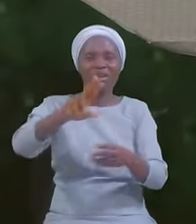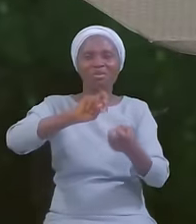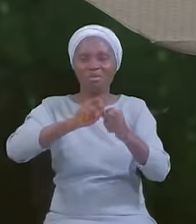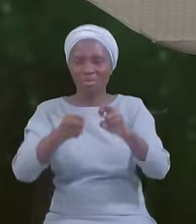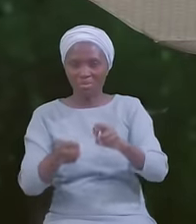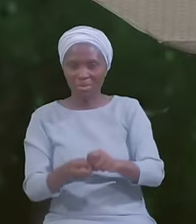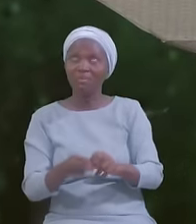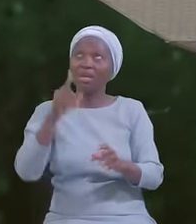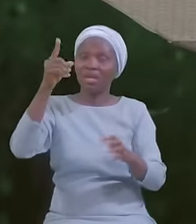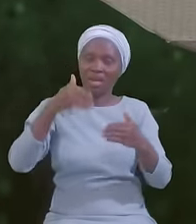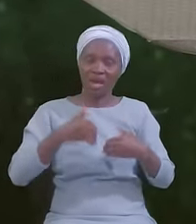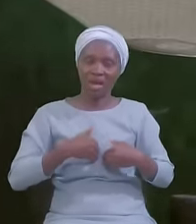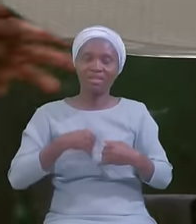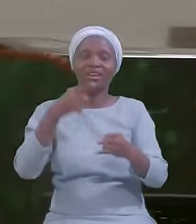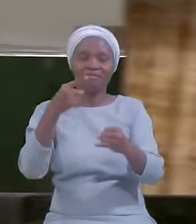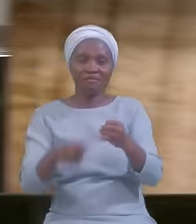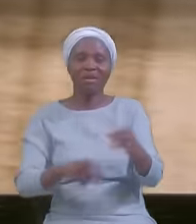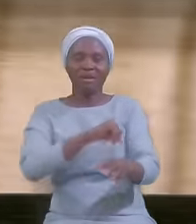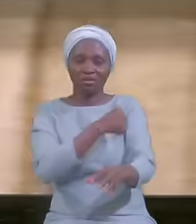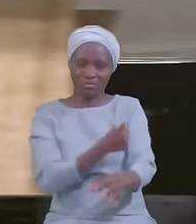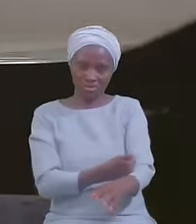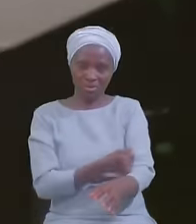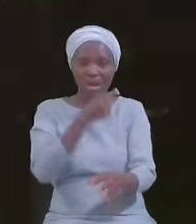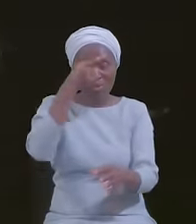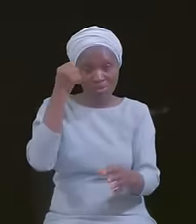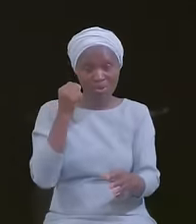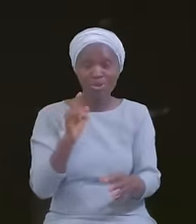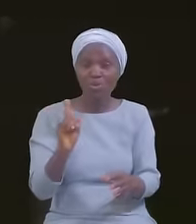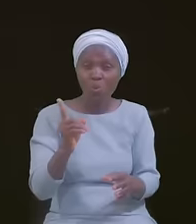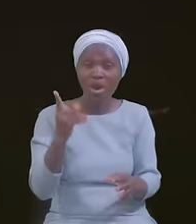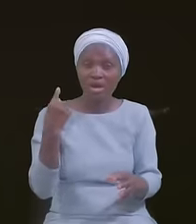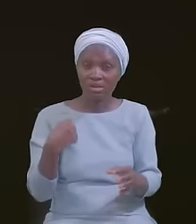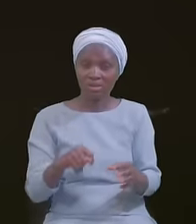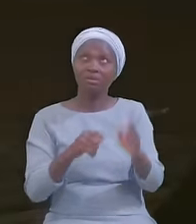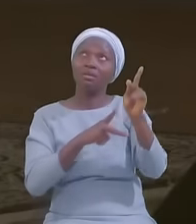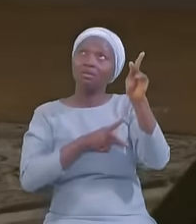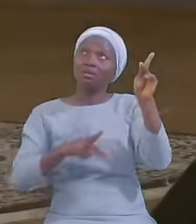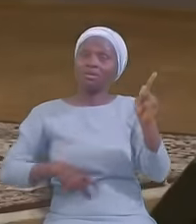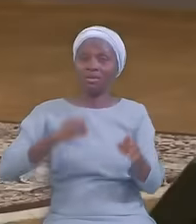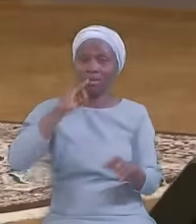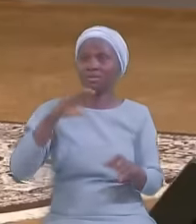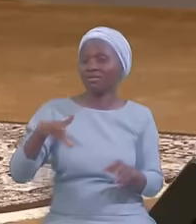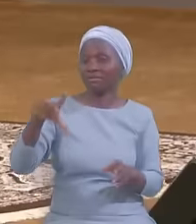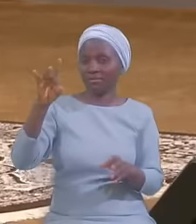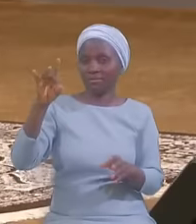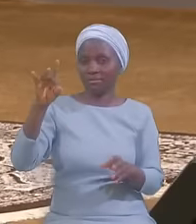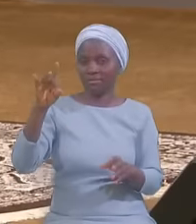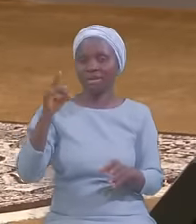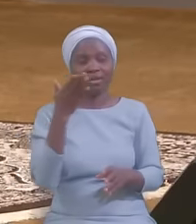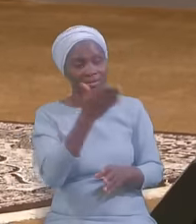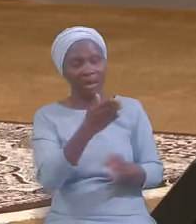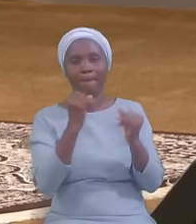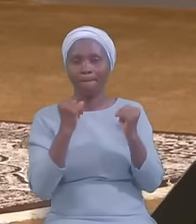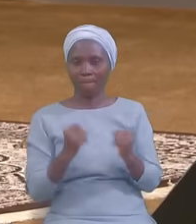has final authority. Because where the king is, there is